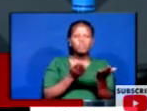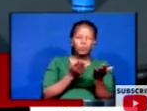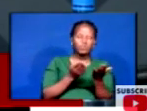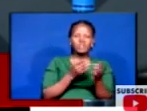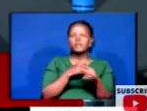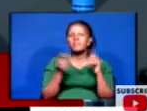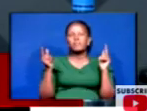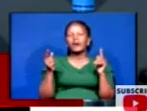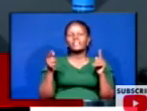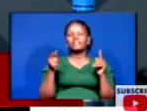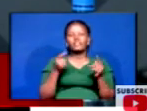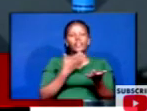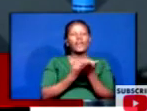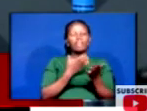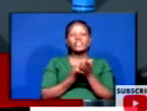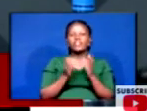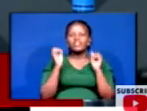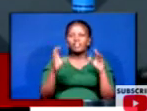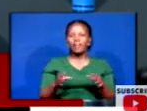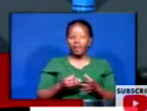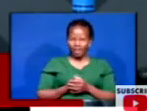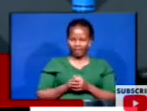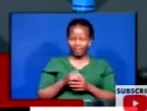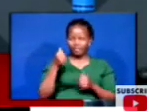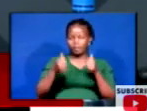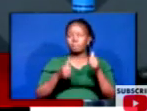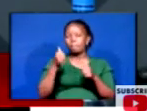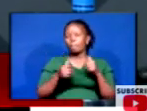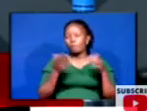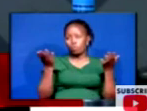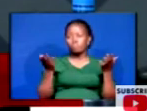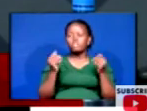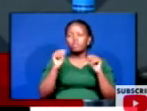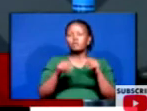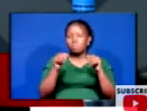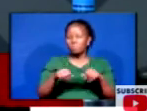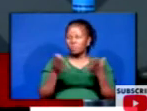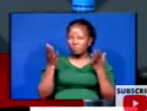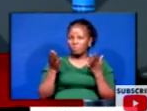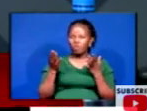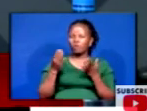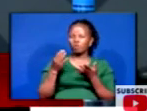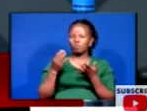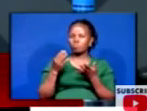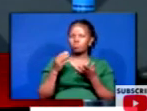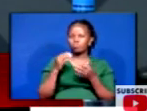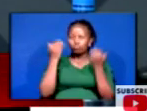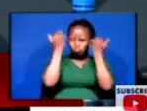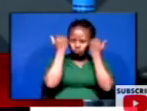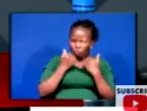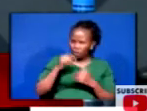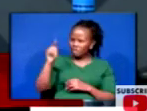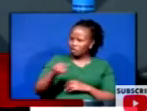Substantive evidence, which will cause the court to overturn the judgment, an election. Mm-hmm.